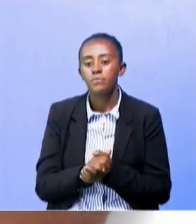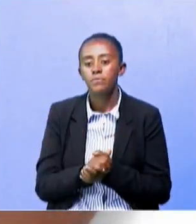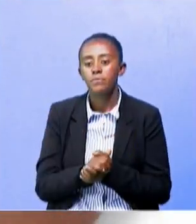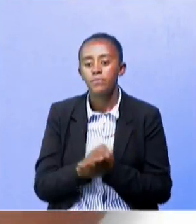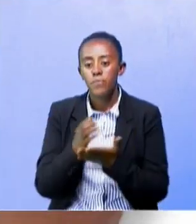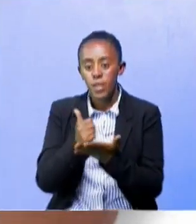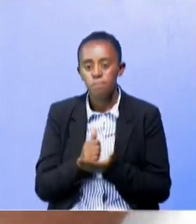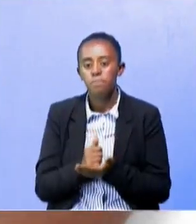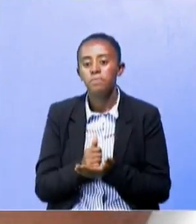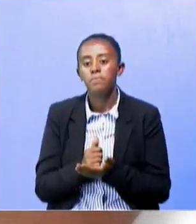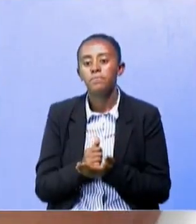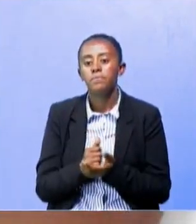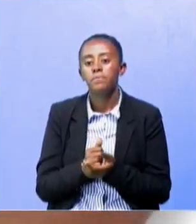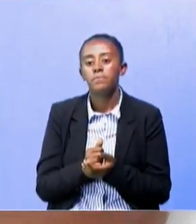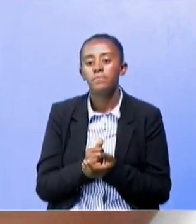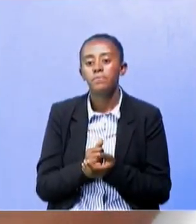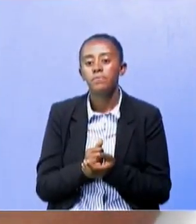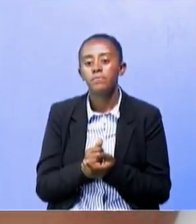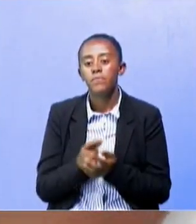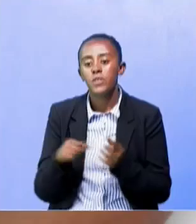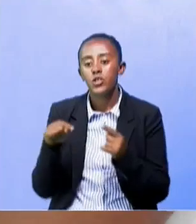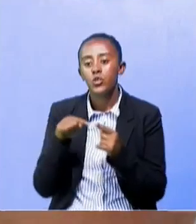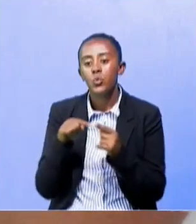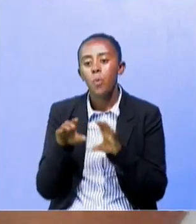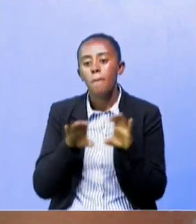helps me to make